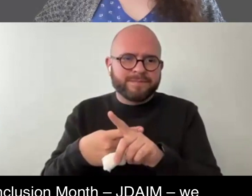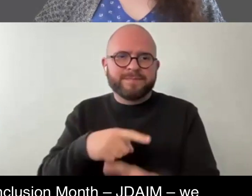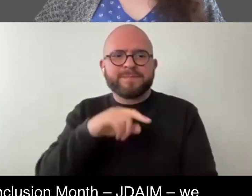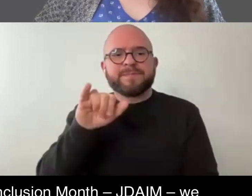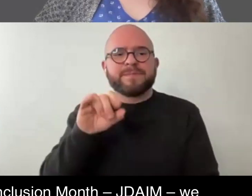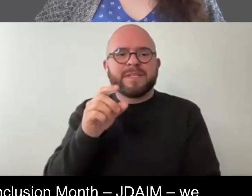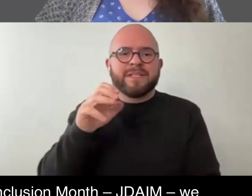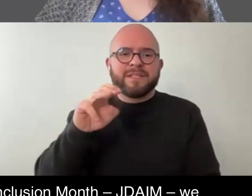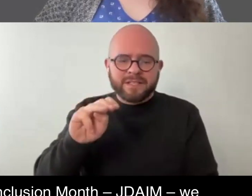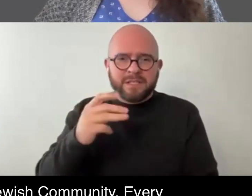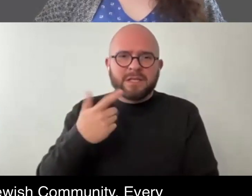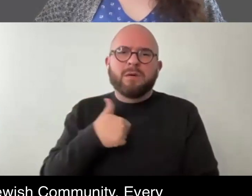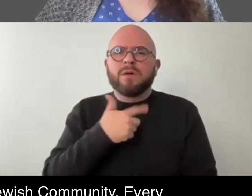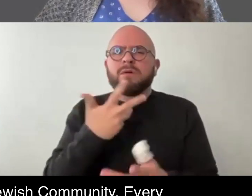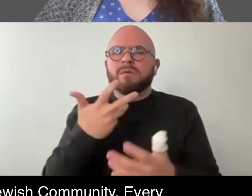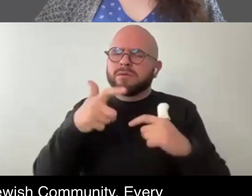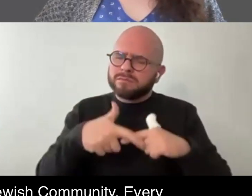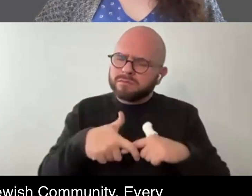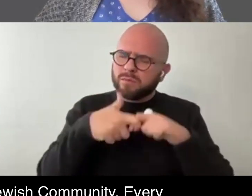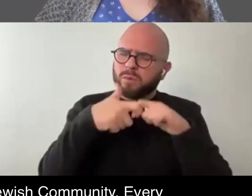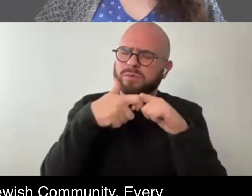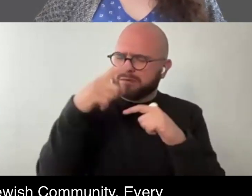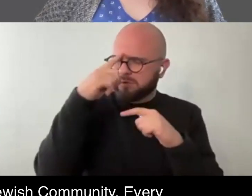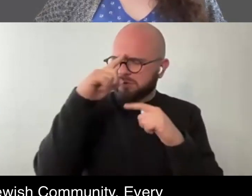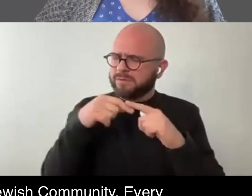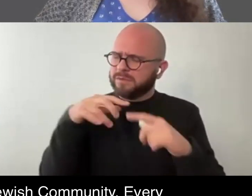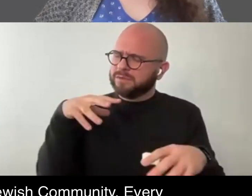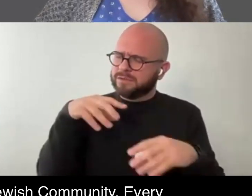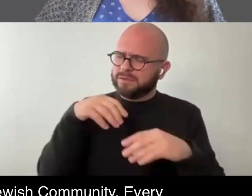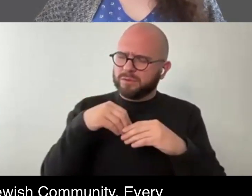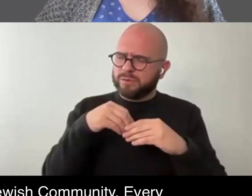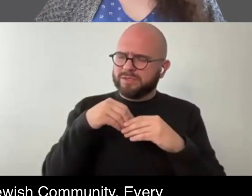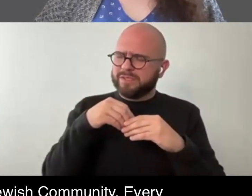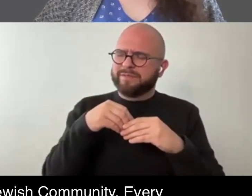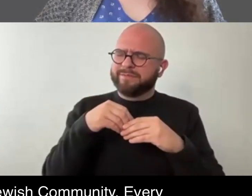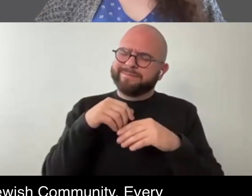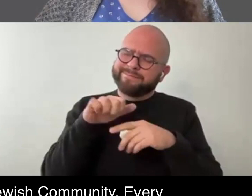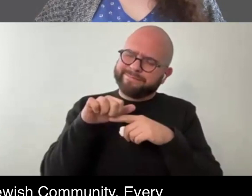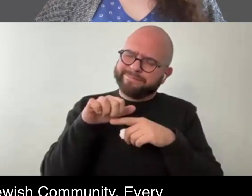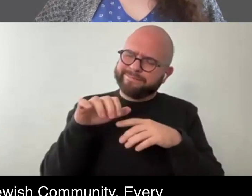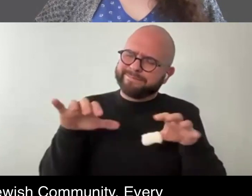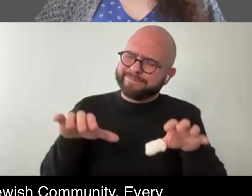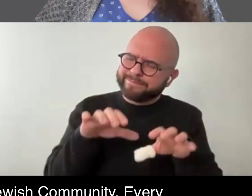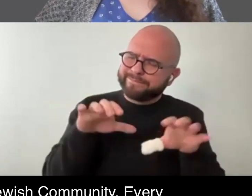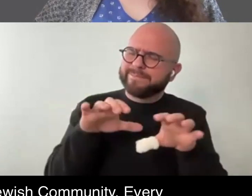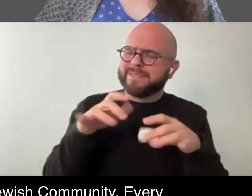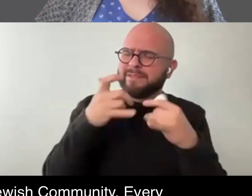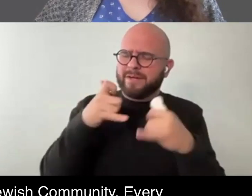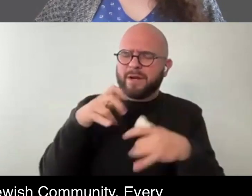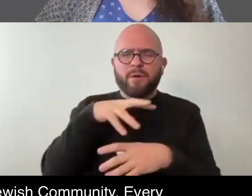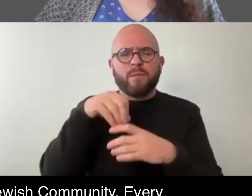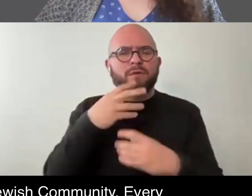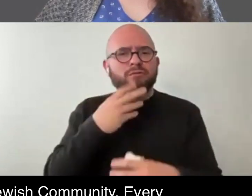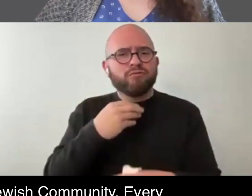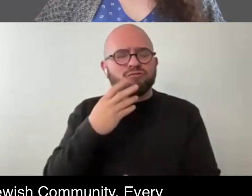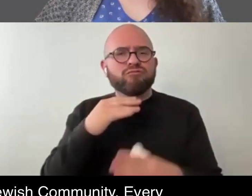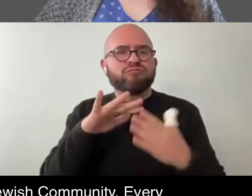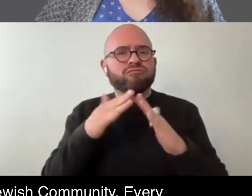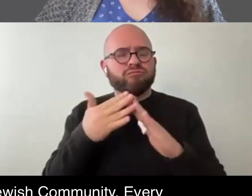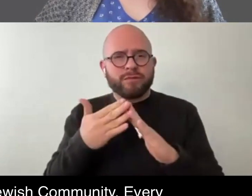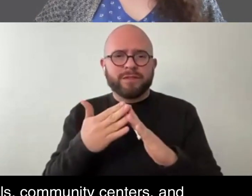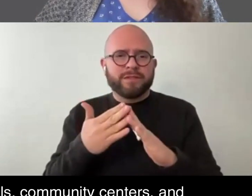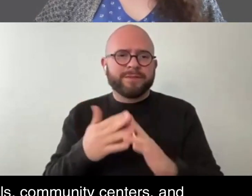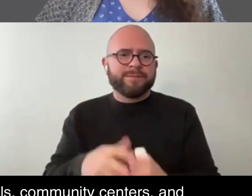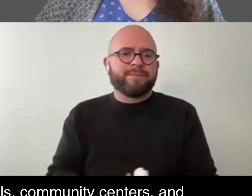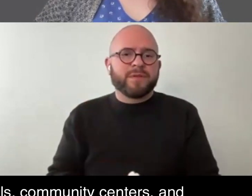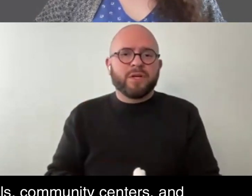the inclusive practices that are now part of the Jewish community. Every February, Jewish organizations and